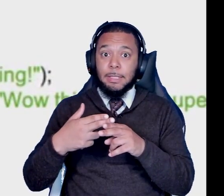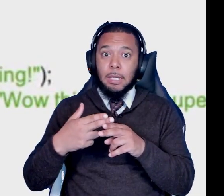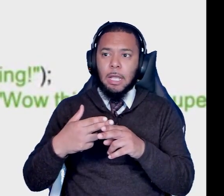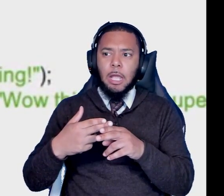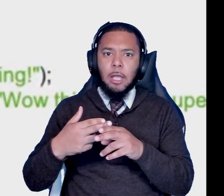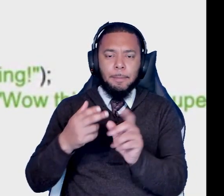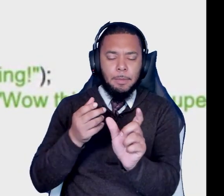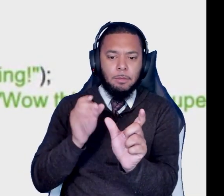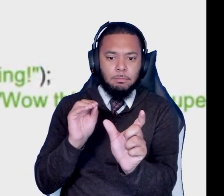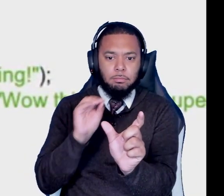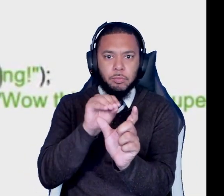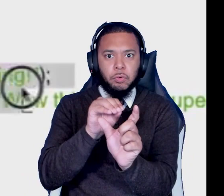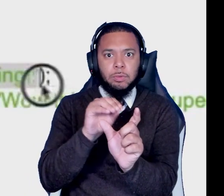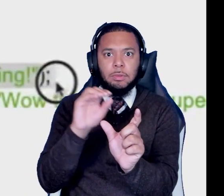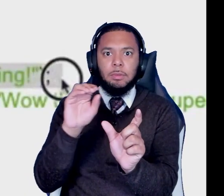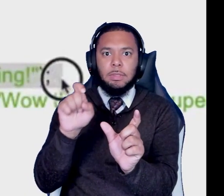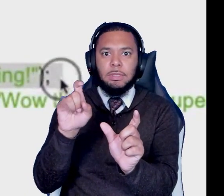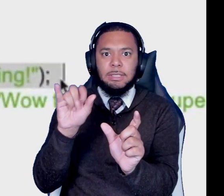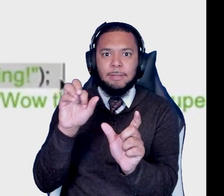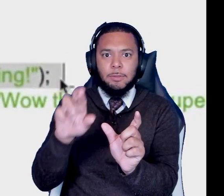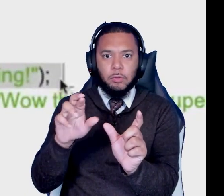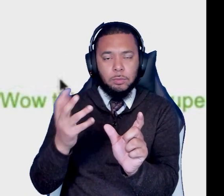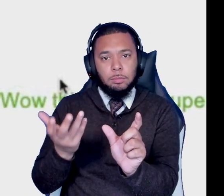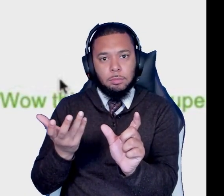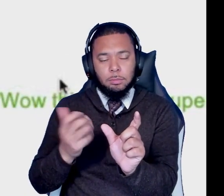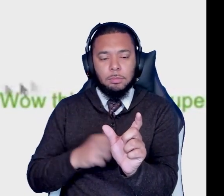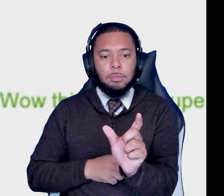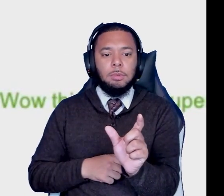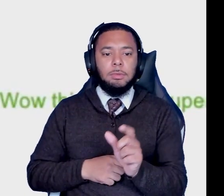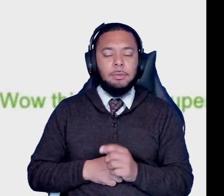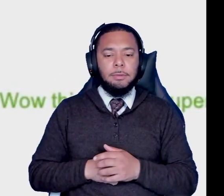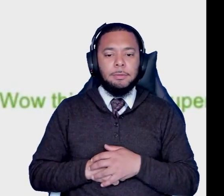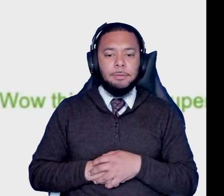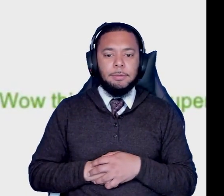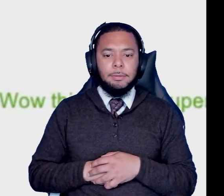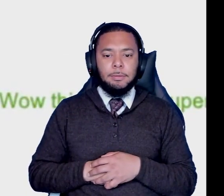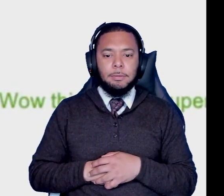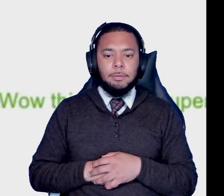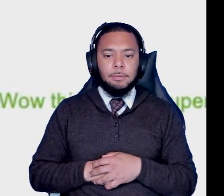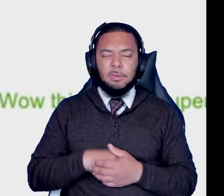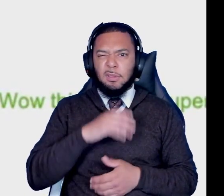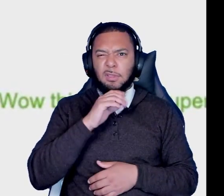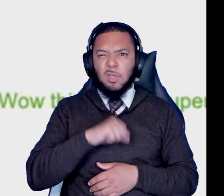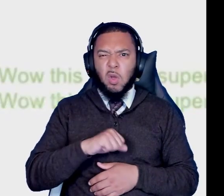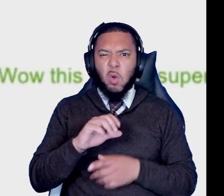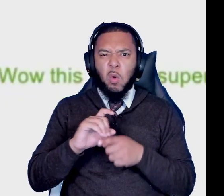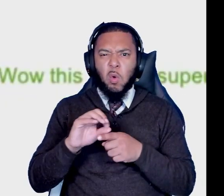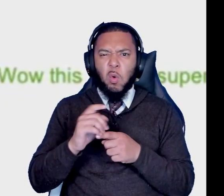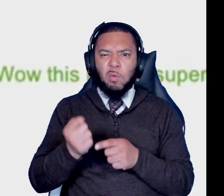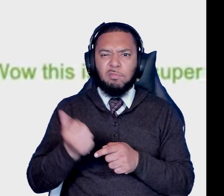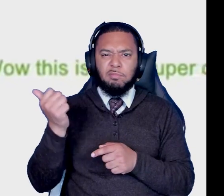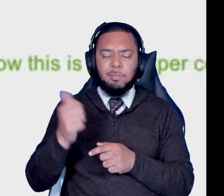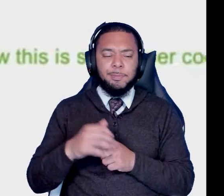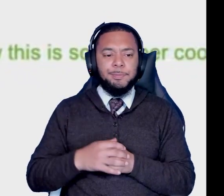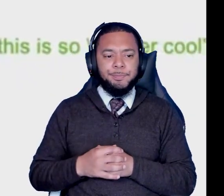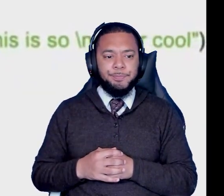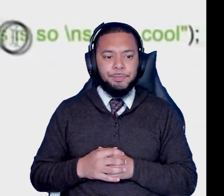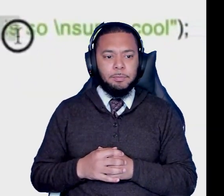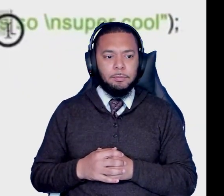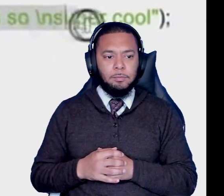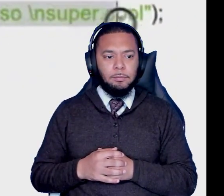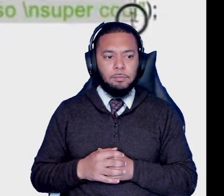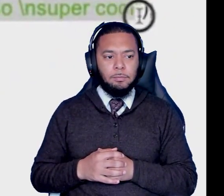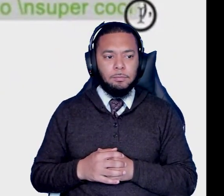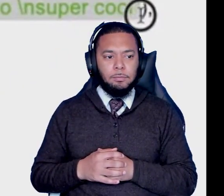value. So let's just get rid of some of that old code, and let's bring up